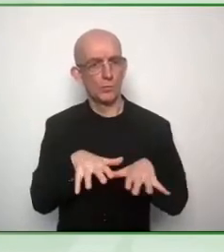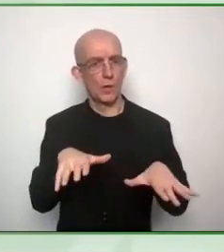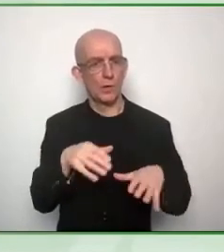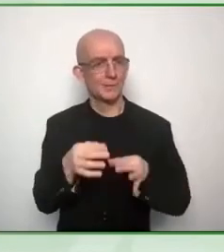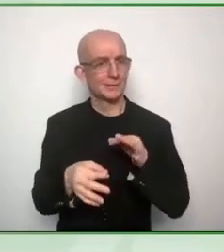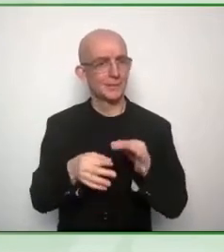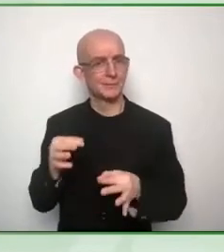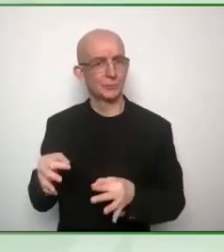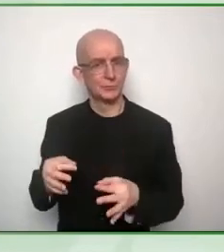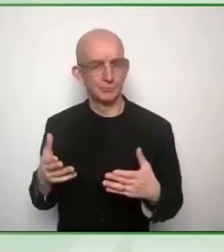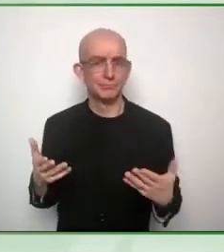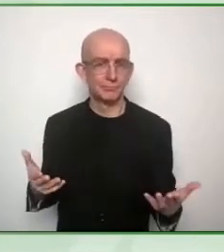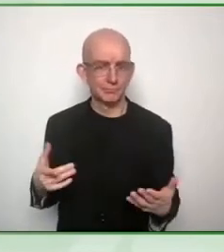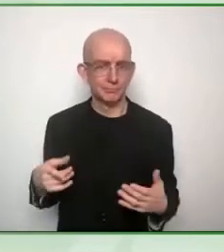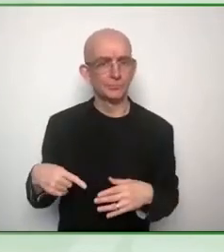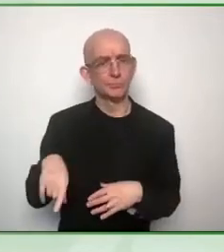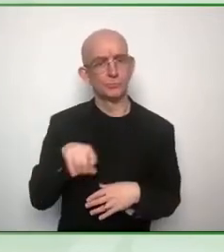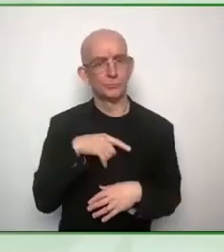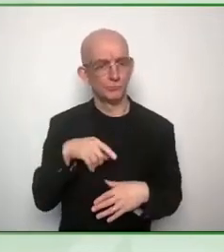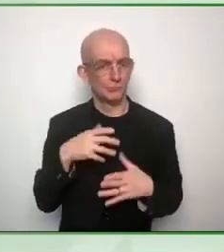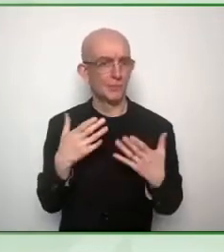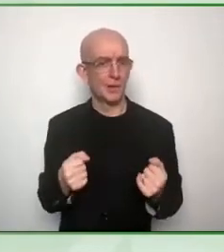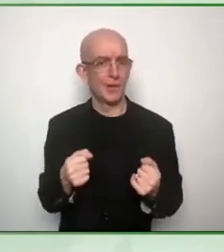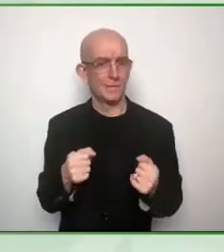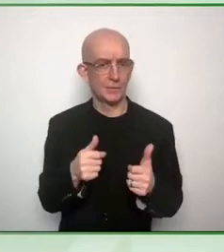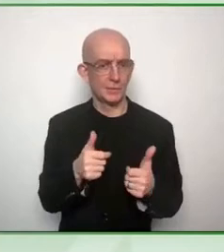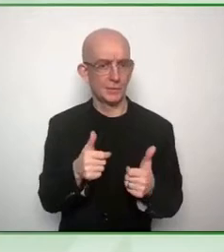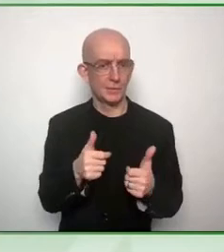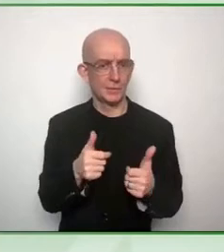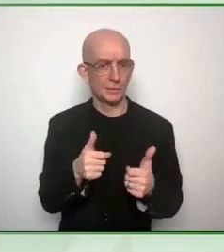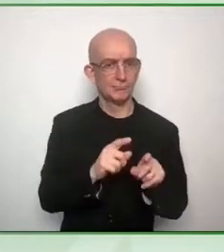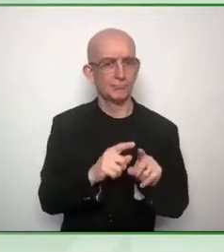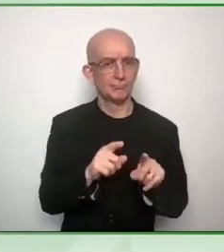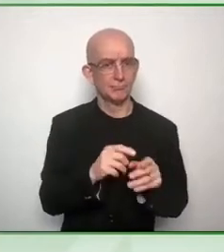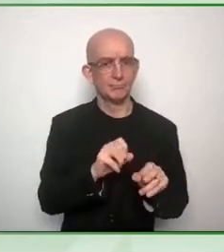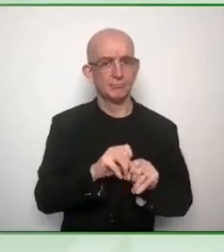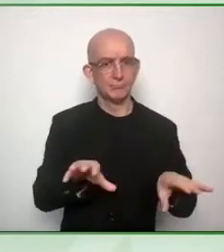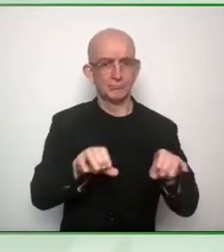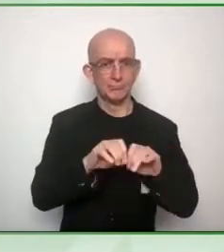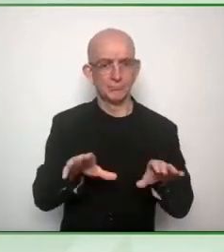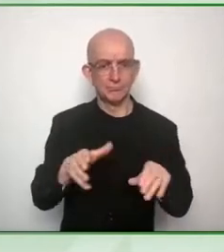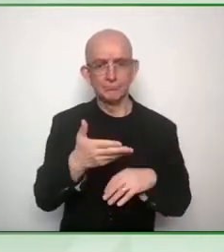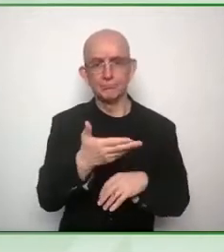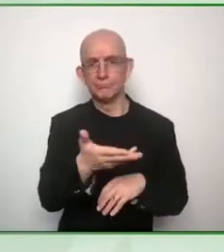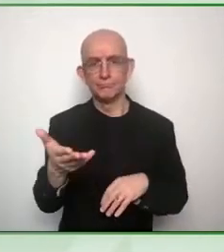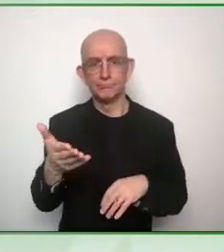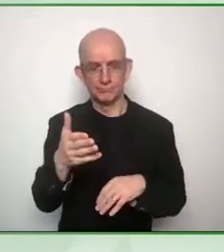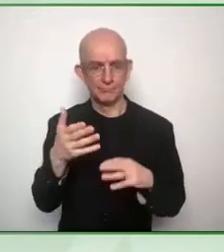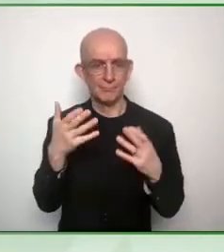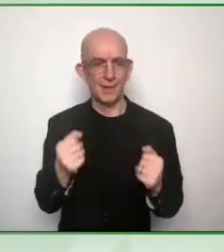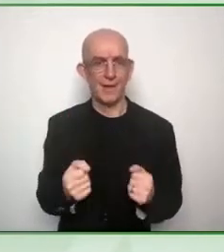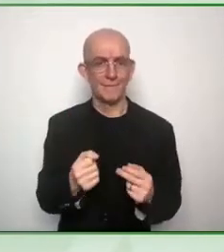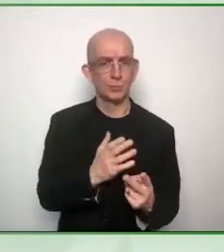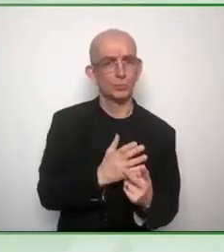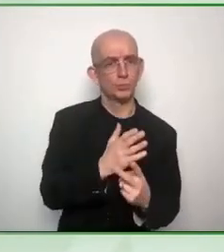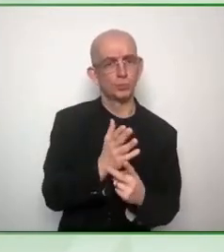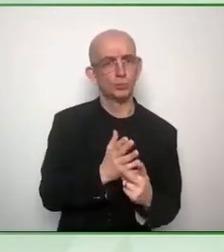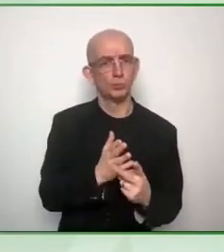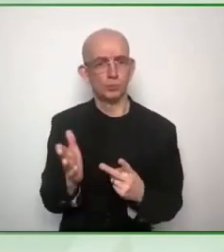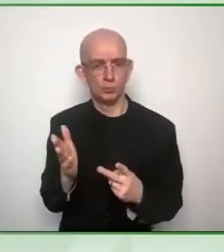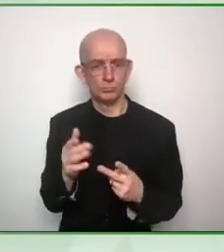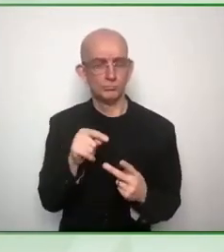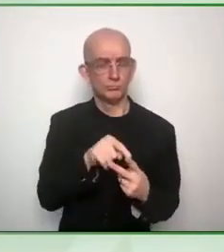of customers. We have the organizational customers, and then we have the end user customer as well. The end users, we're using all